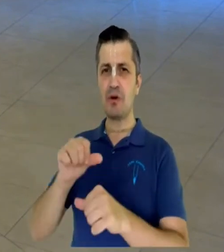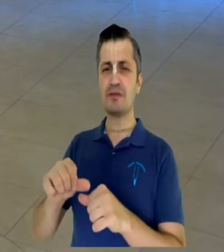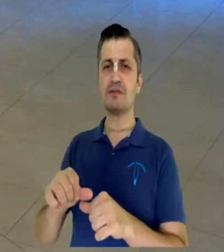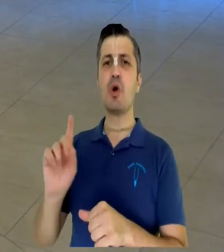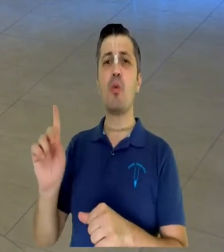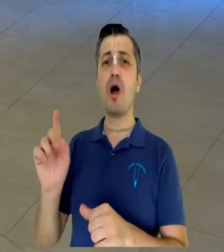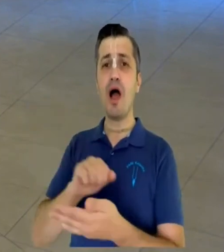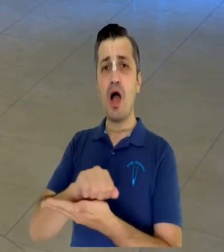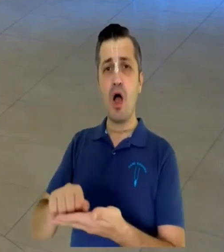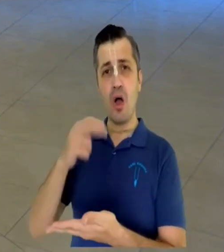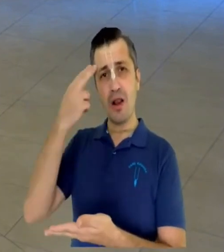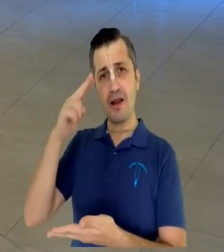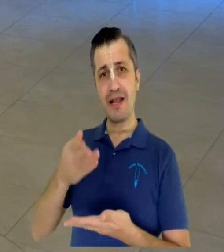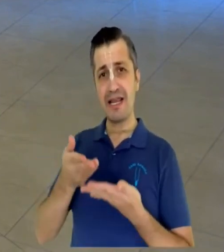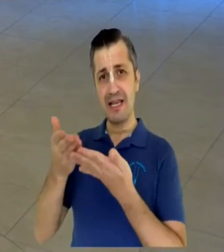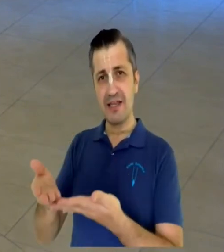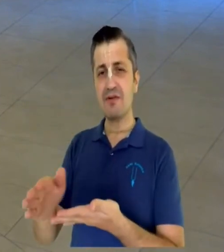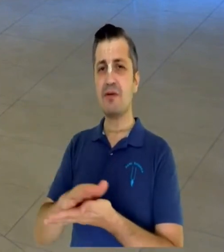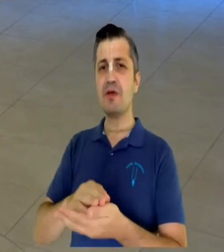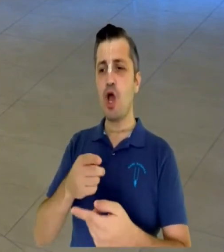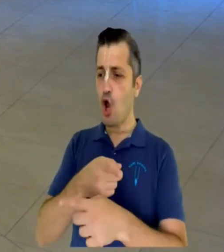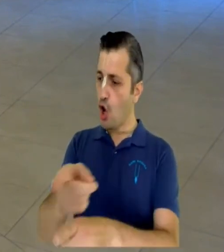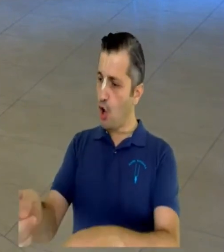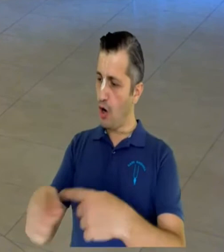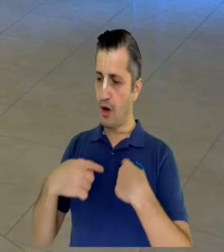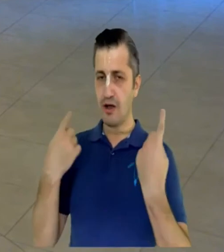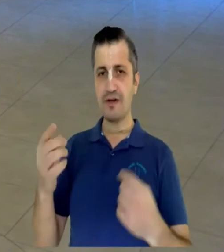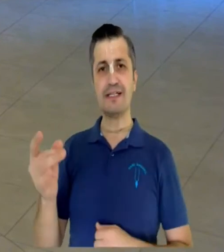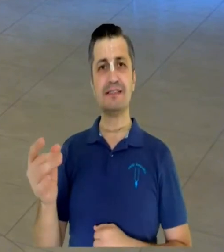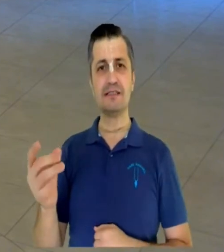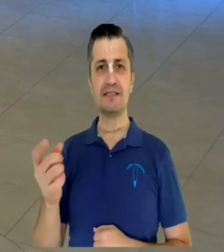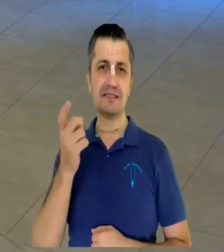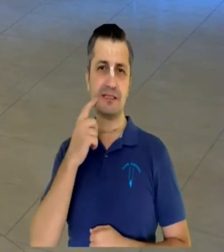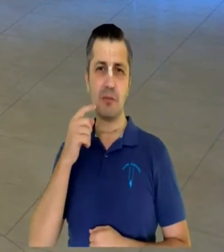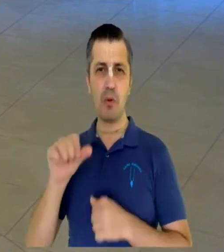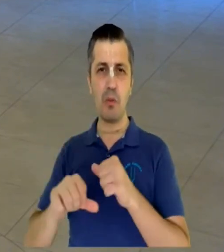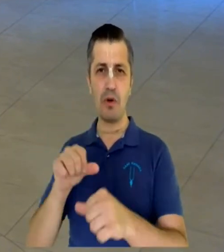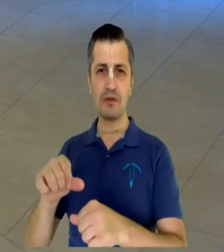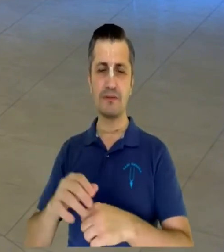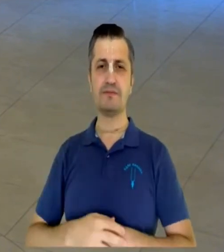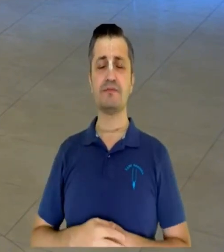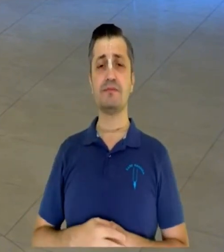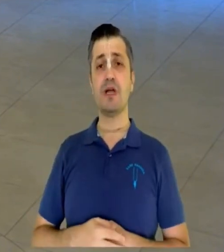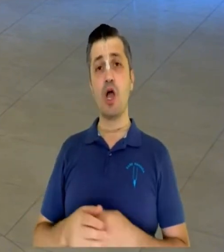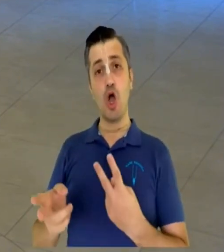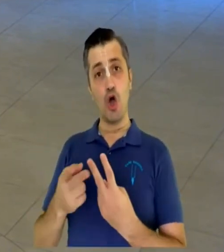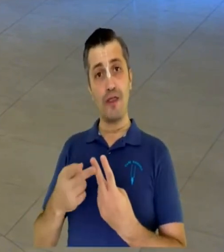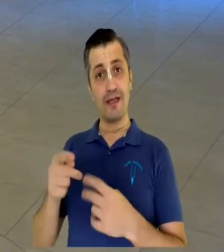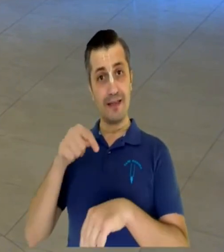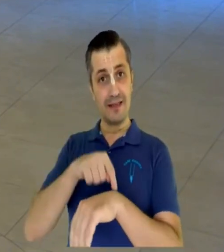everywhere. Because in different ages there was different processes of yoga, like Ashtanga yoga, which were